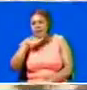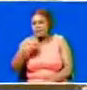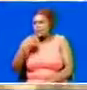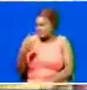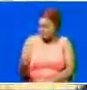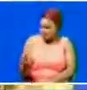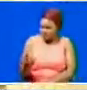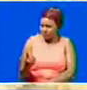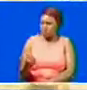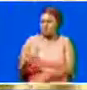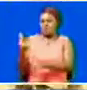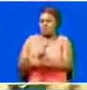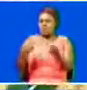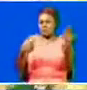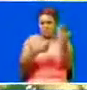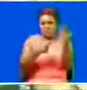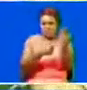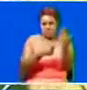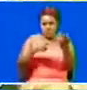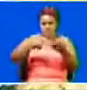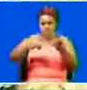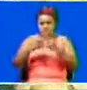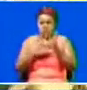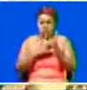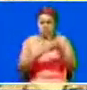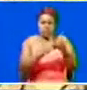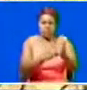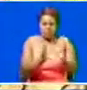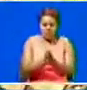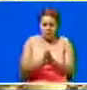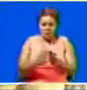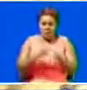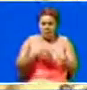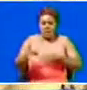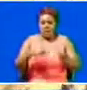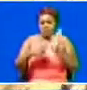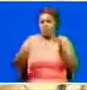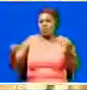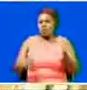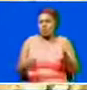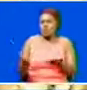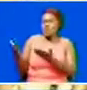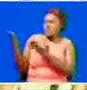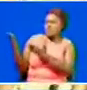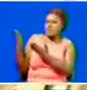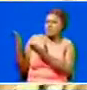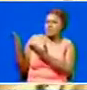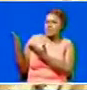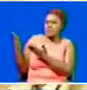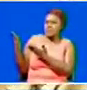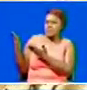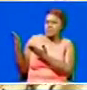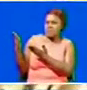Alisema kuwa kwa kutumia teknolojia, uhusiano wa pembe hizo na vifaru hao zingebainika. This barcode of